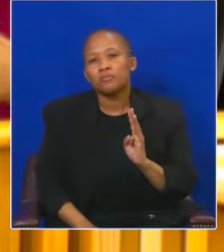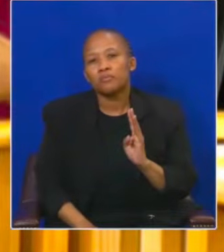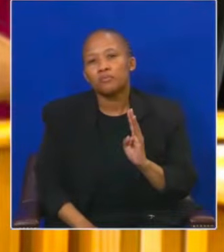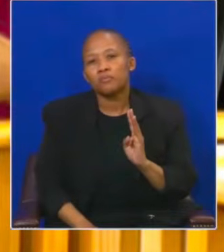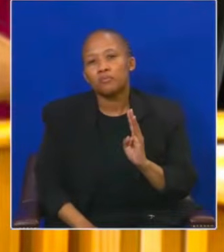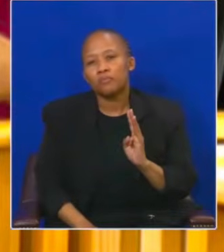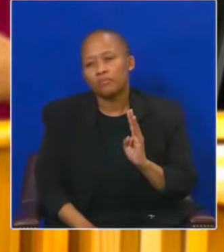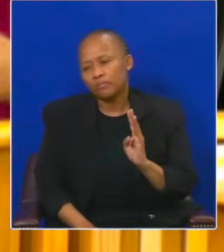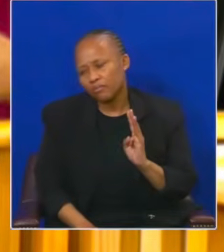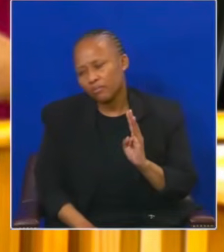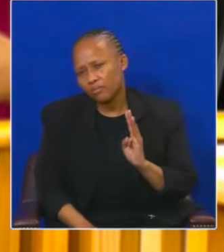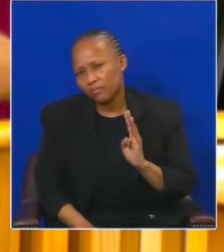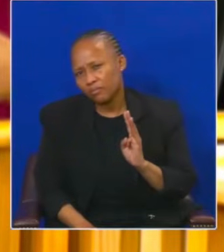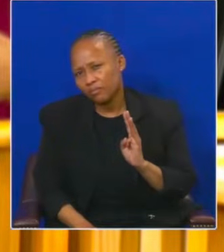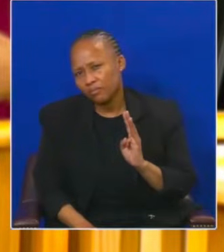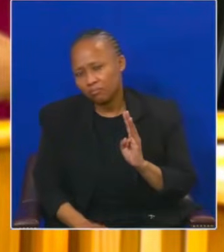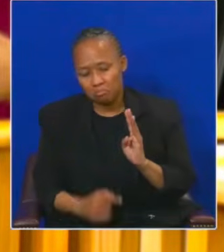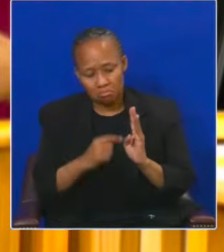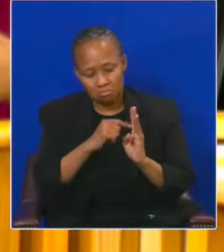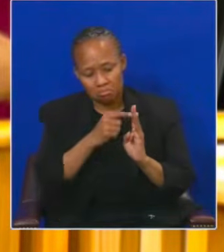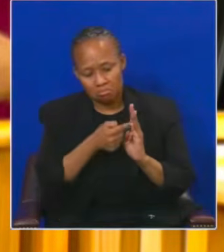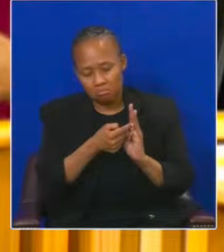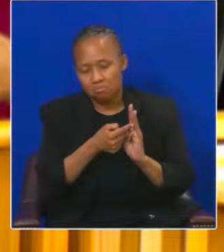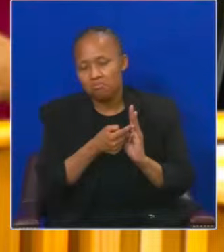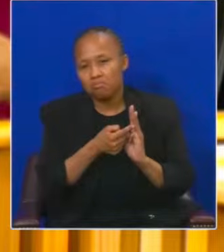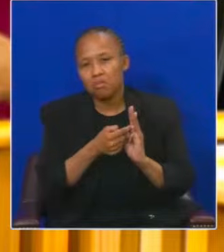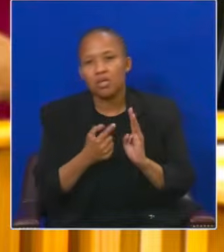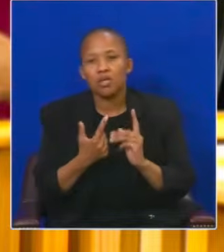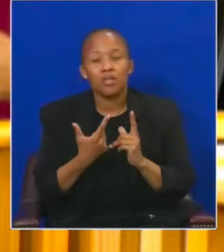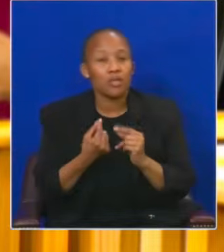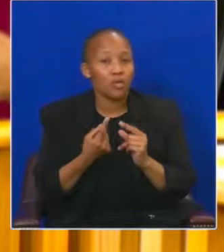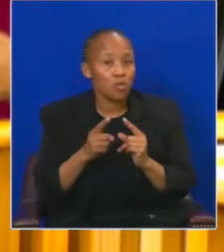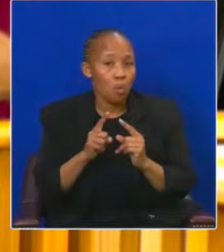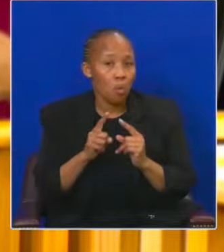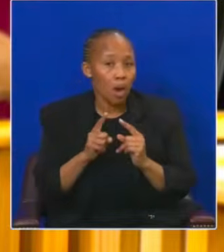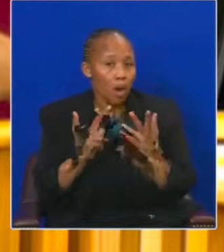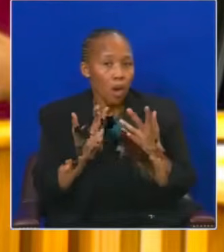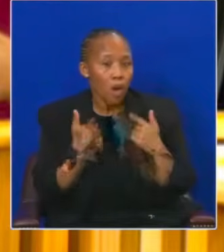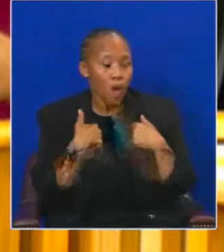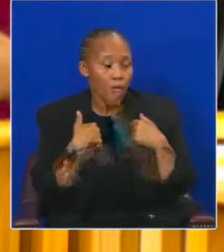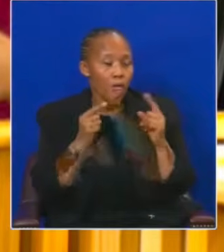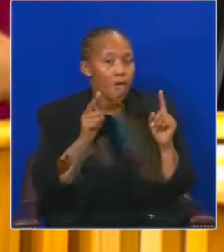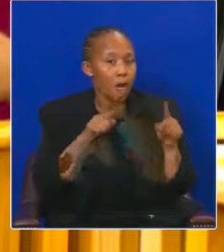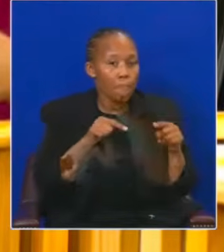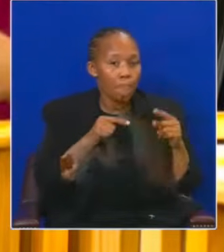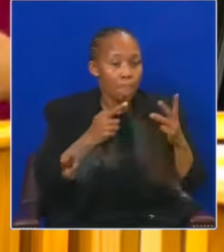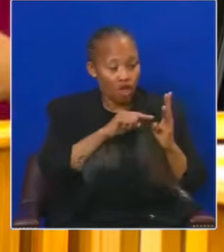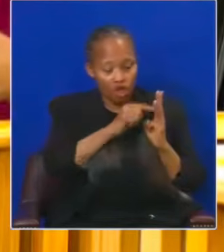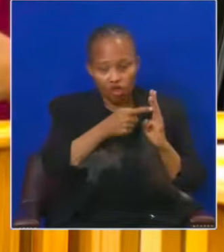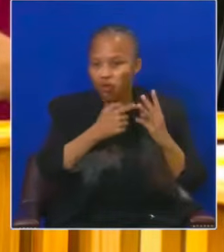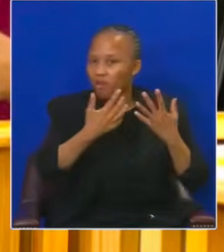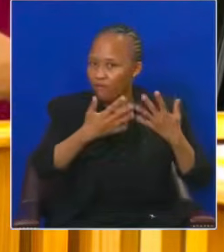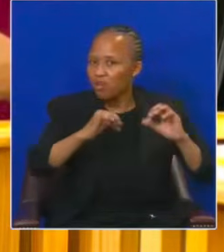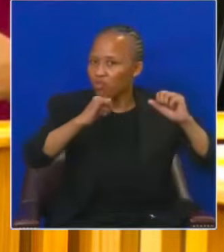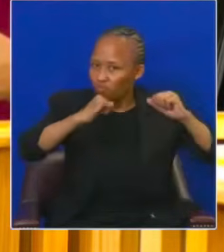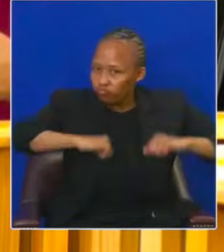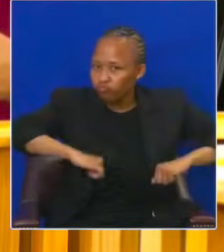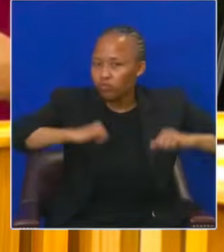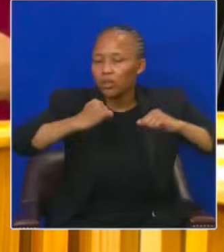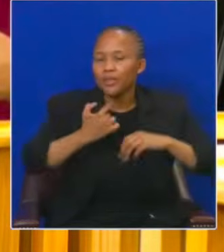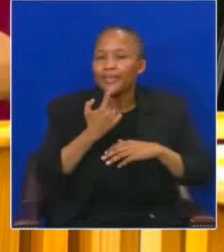they agreed to say that, yes, we can go further with our